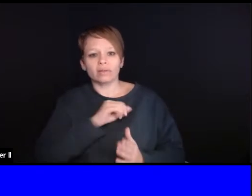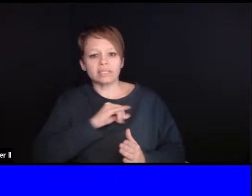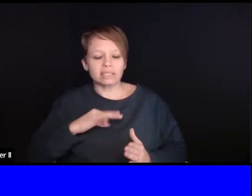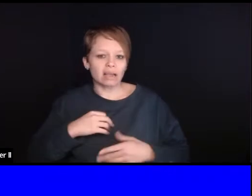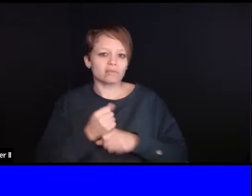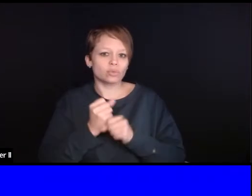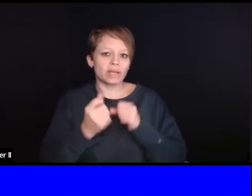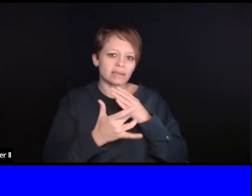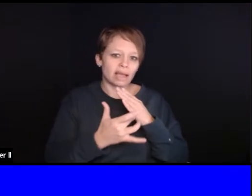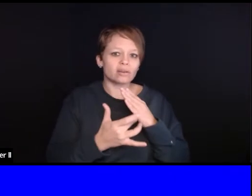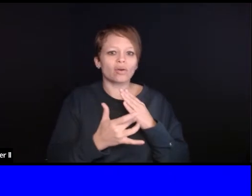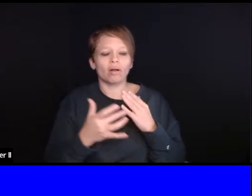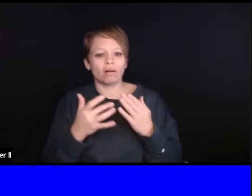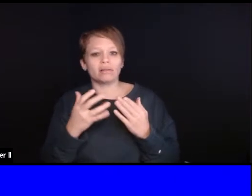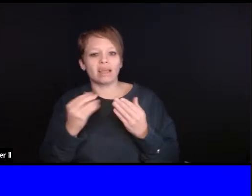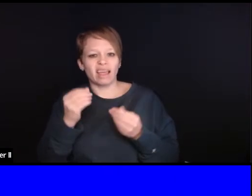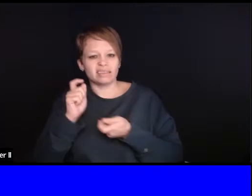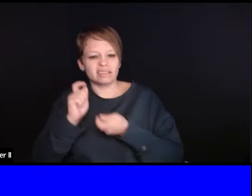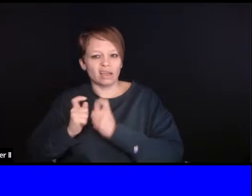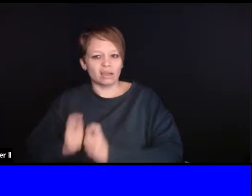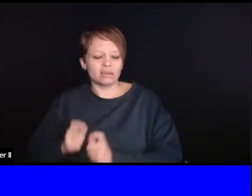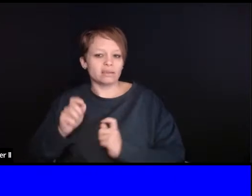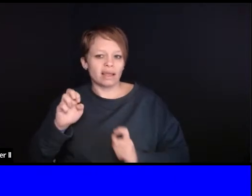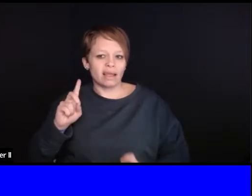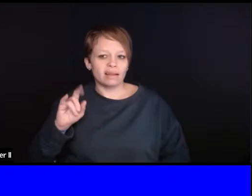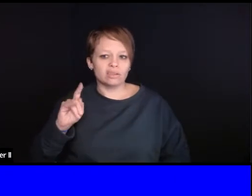editorial changes. Is there discussion?